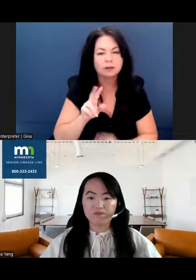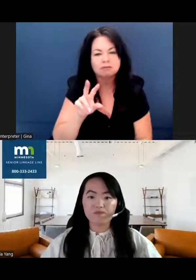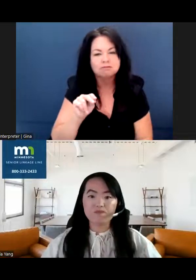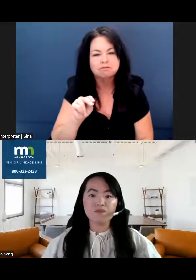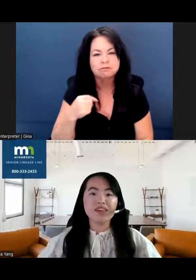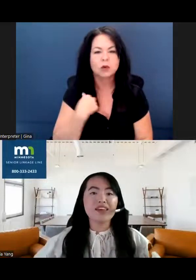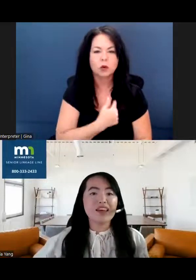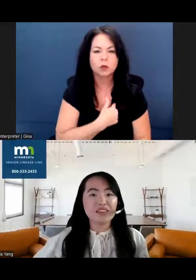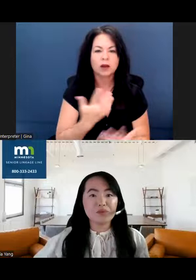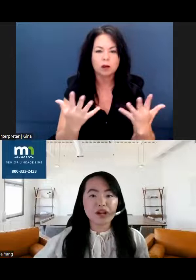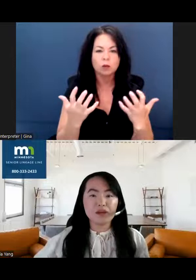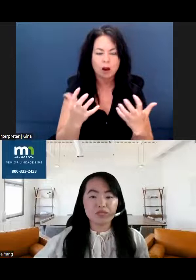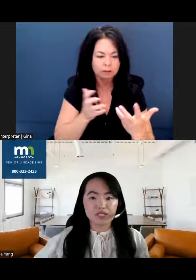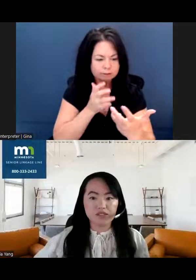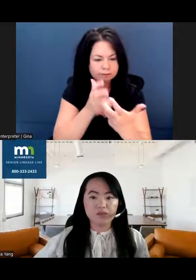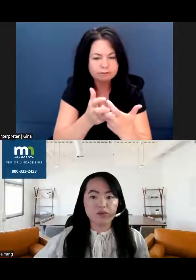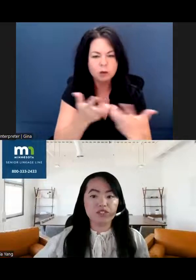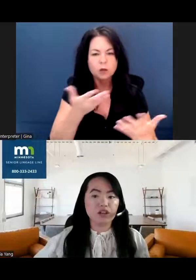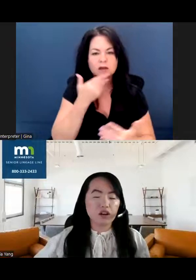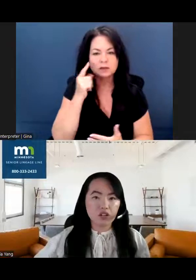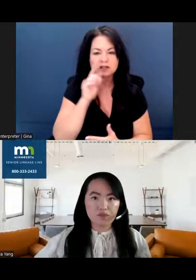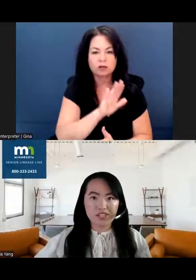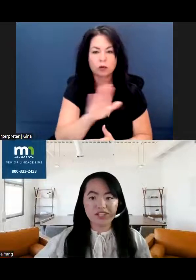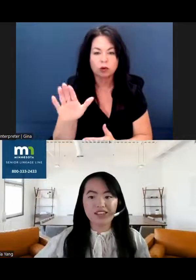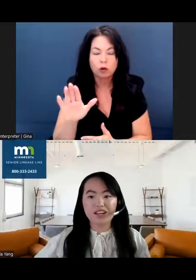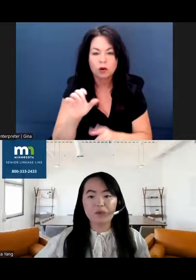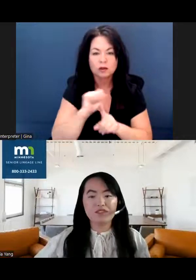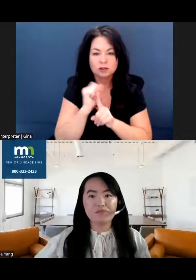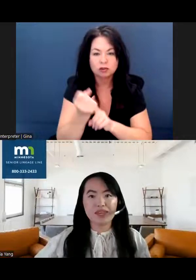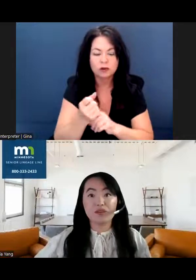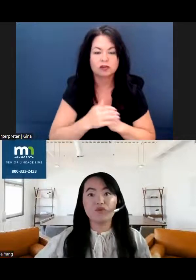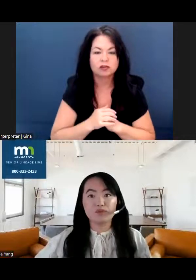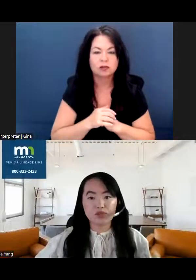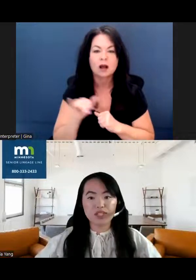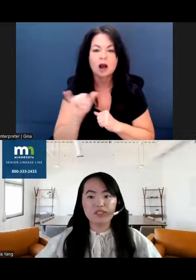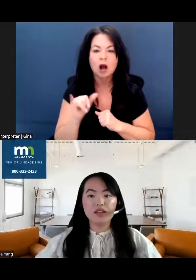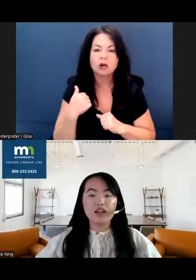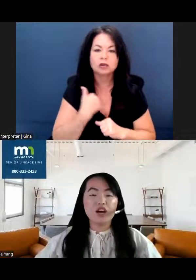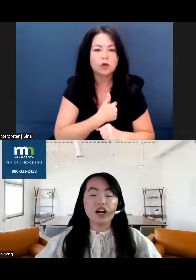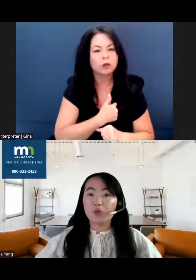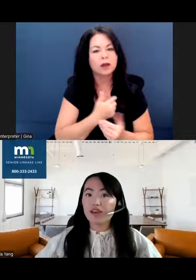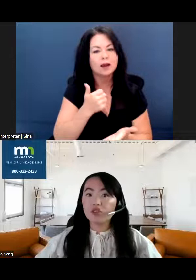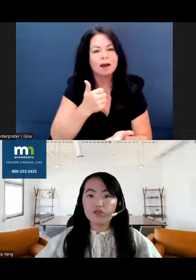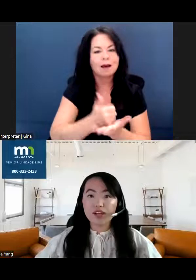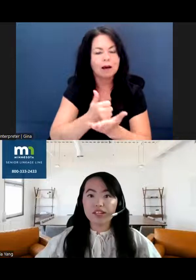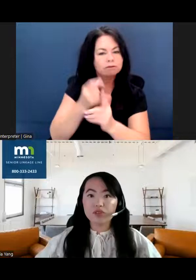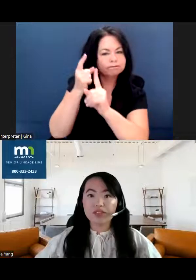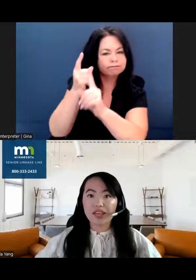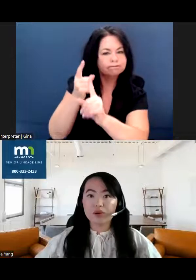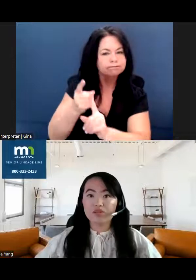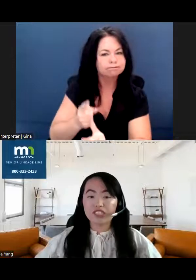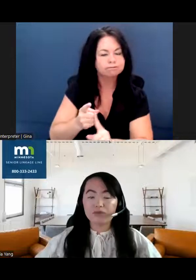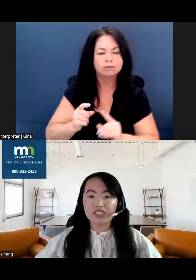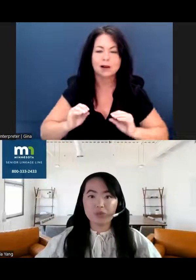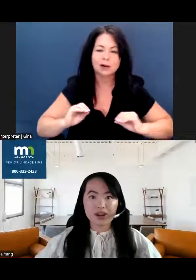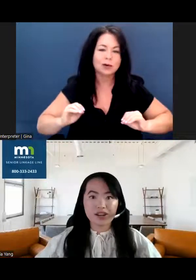situation. And then we are objective. We will share all the information and then help you to make an informed choice. We have no financial gain